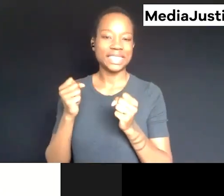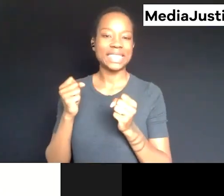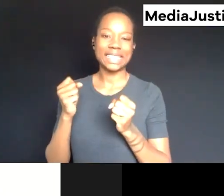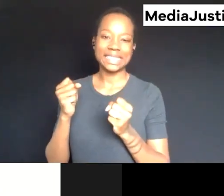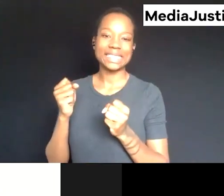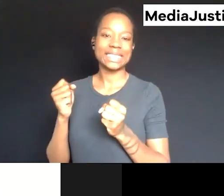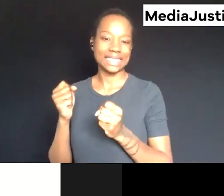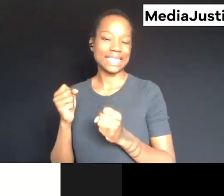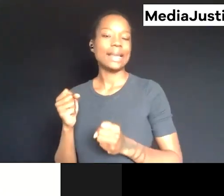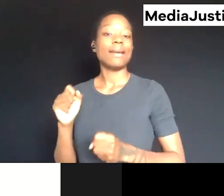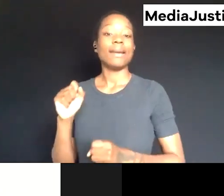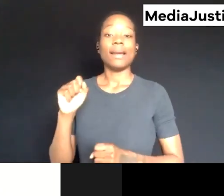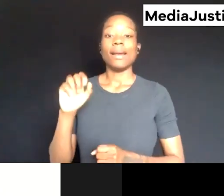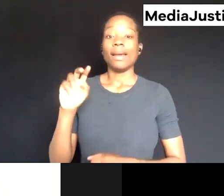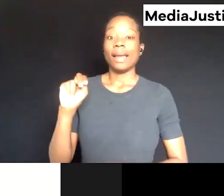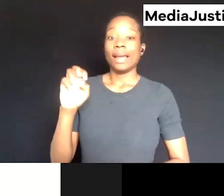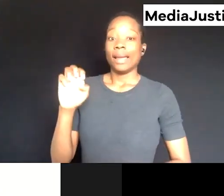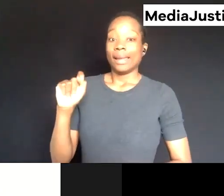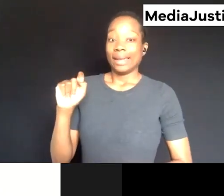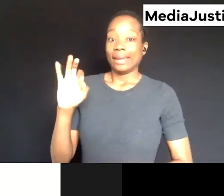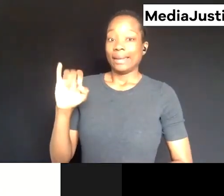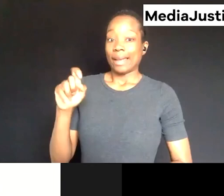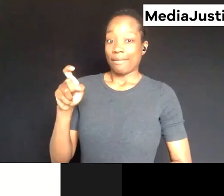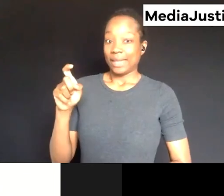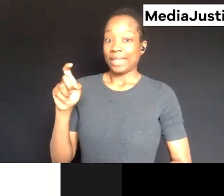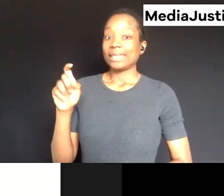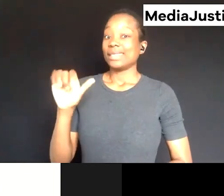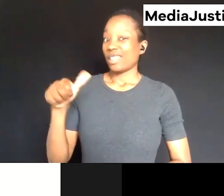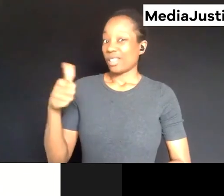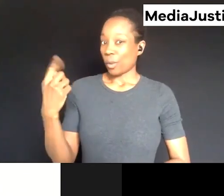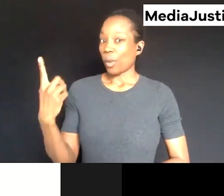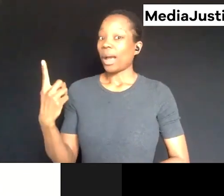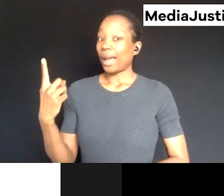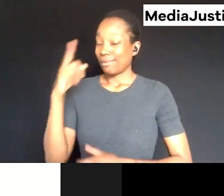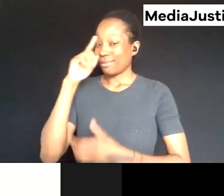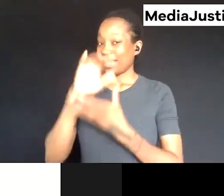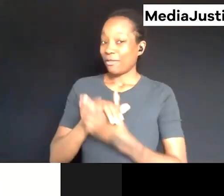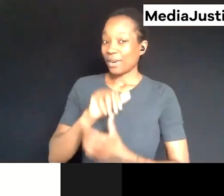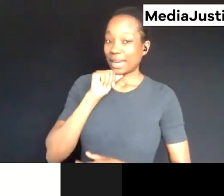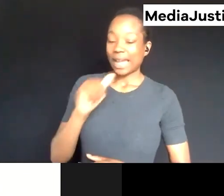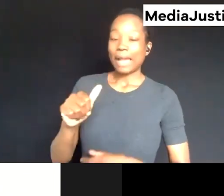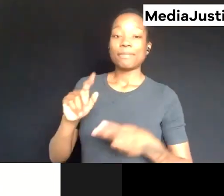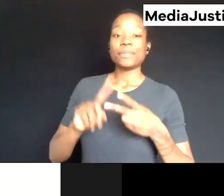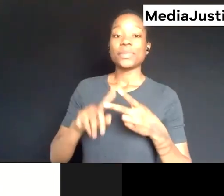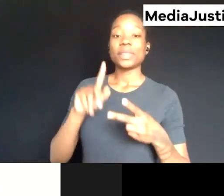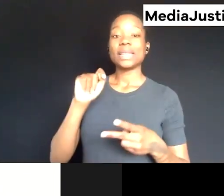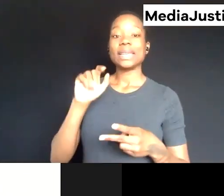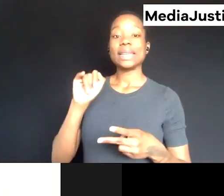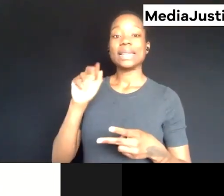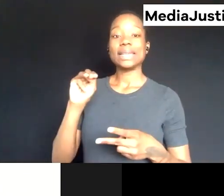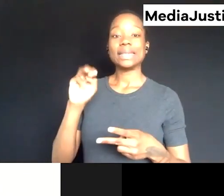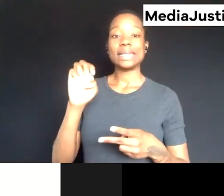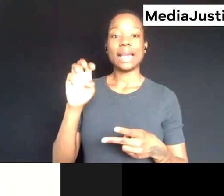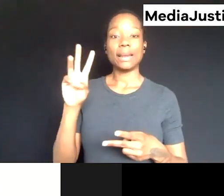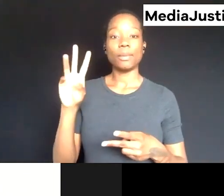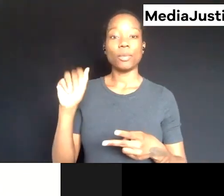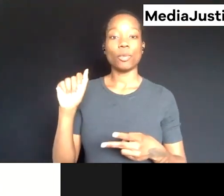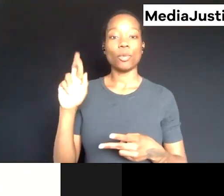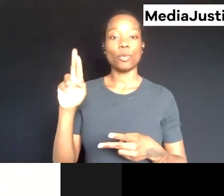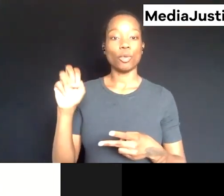one, believe it or not. Time Warner is another big one. Comcast is a big one that wasn't